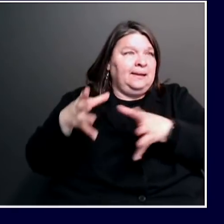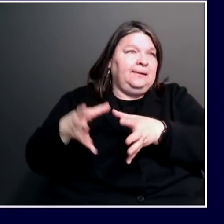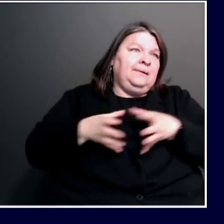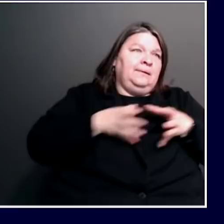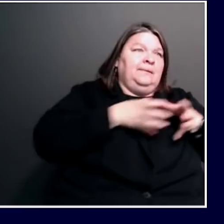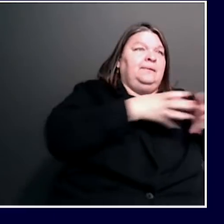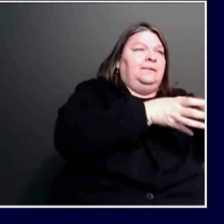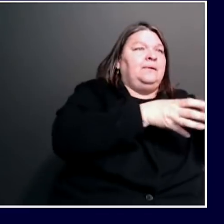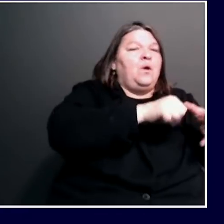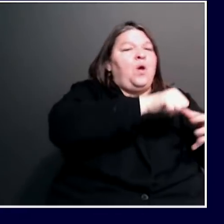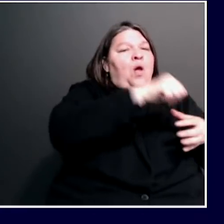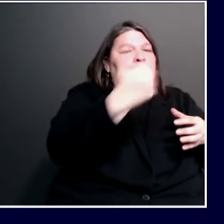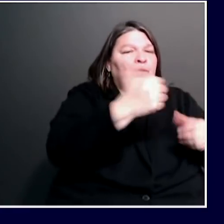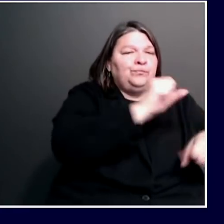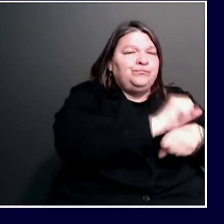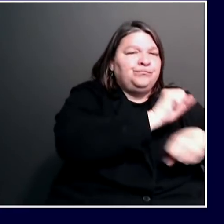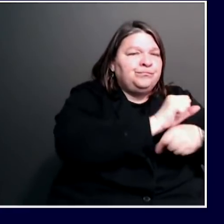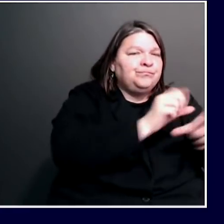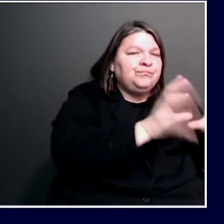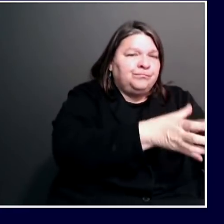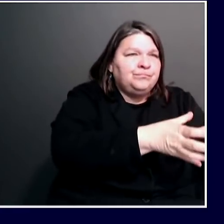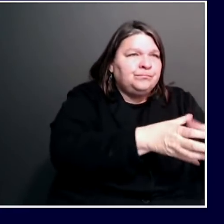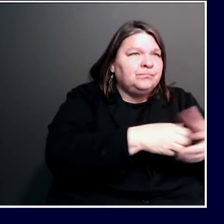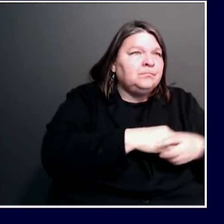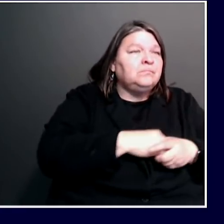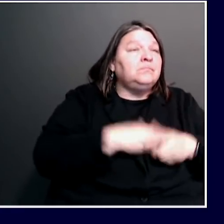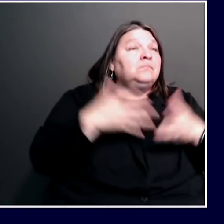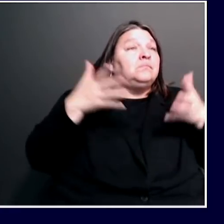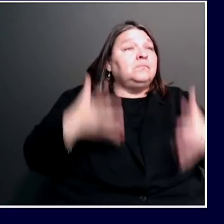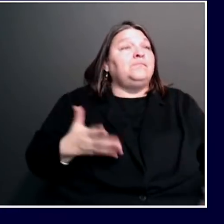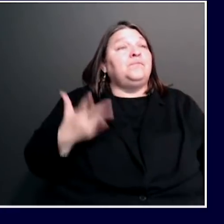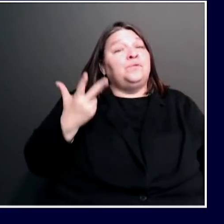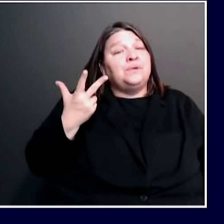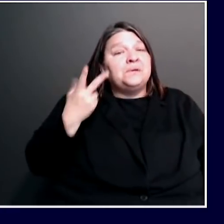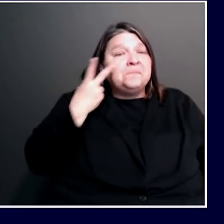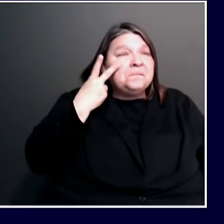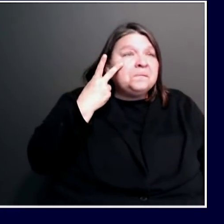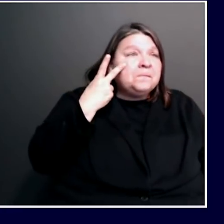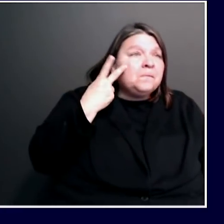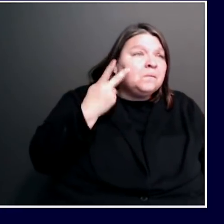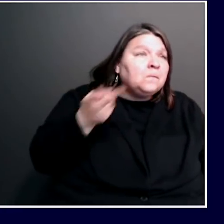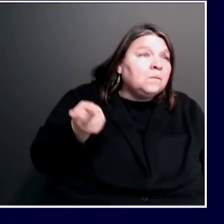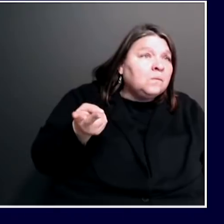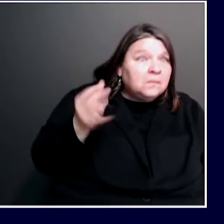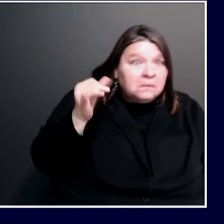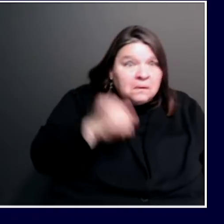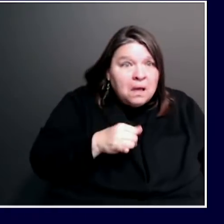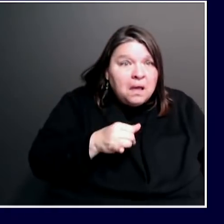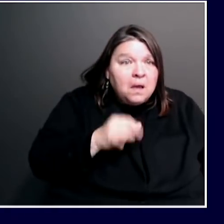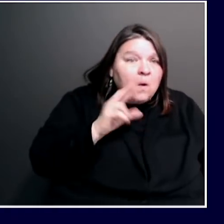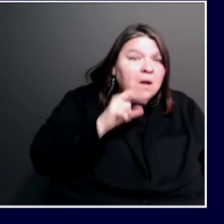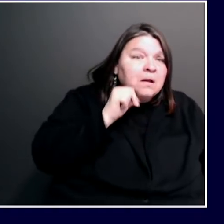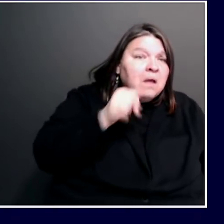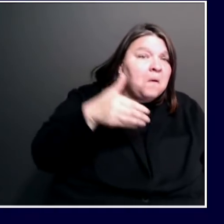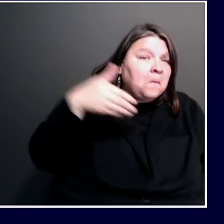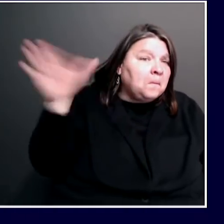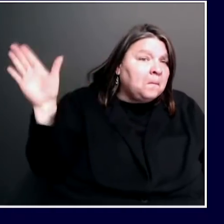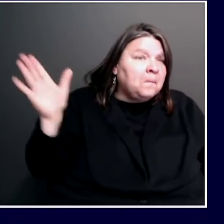us. We're working with them to see if they'd like to, and if so, what might be a good fit for them. Now, of those 20 who are